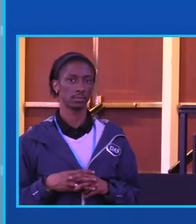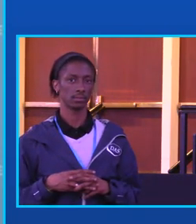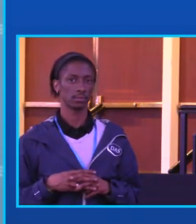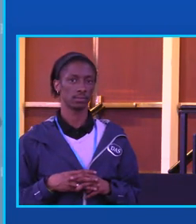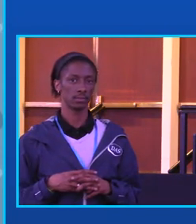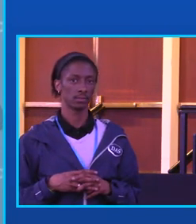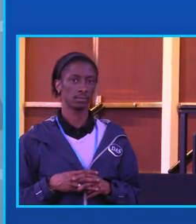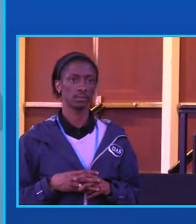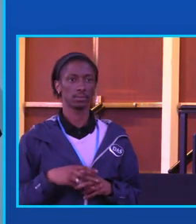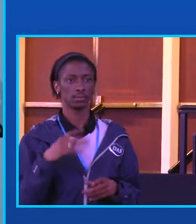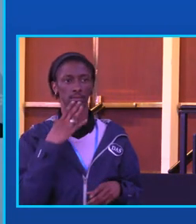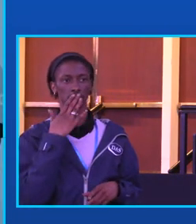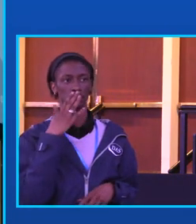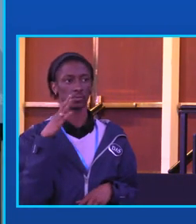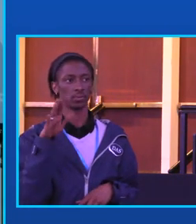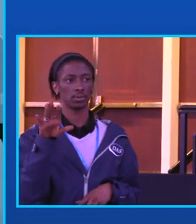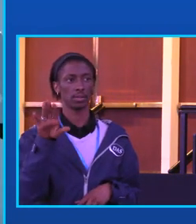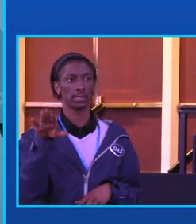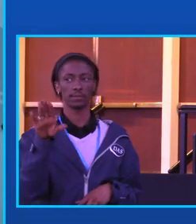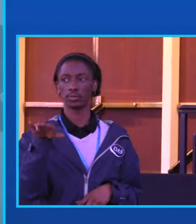Good afternoon, everyone.